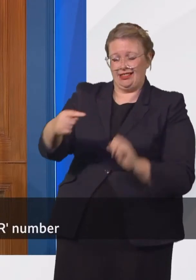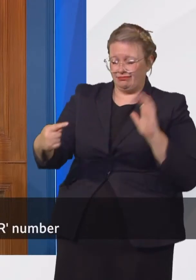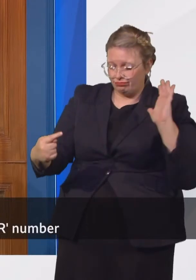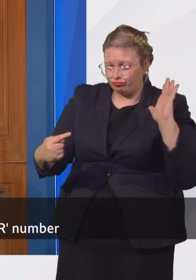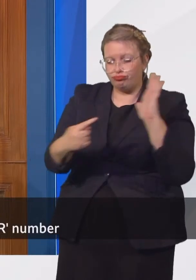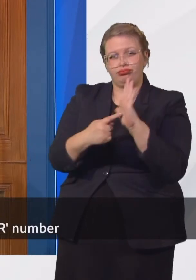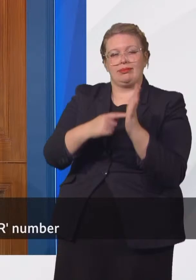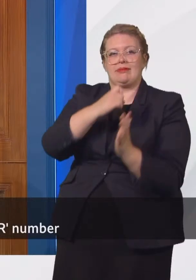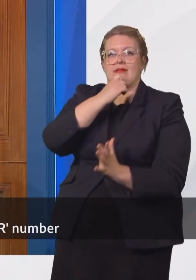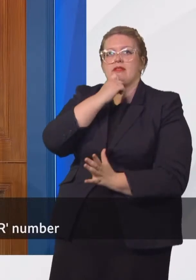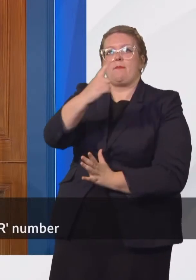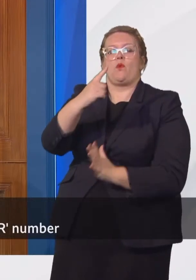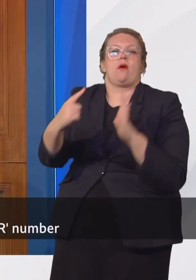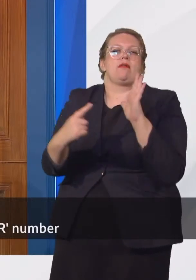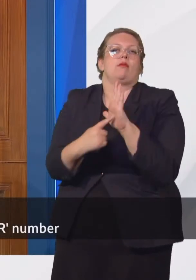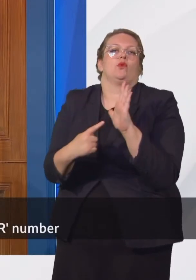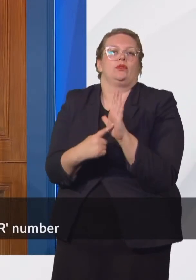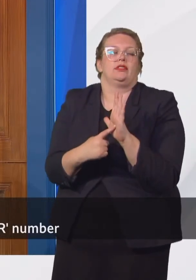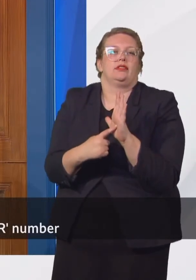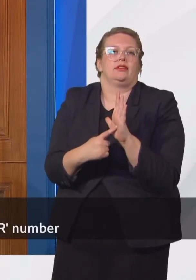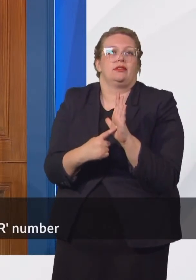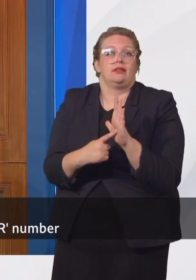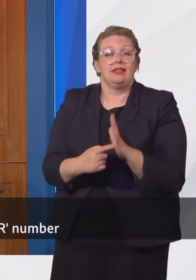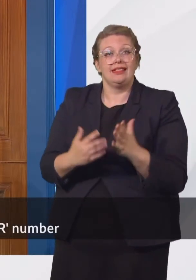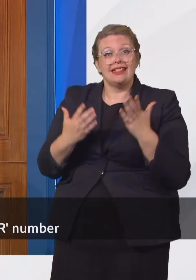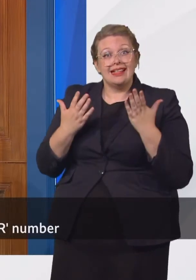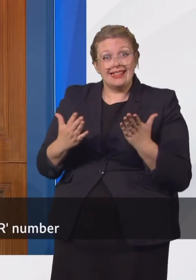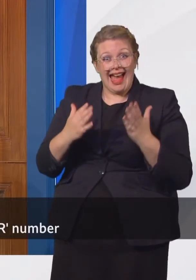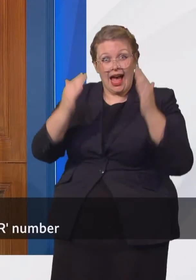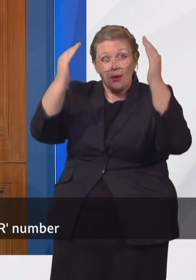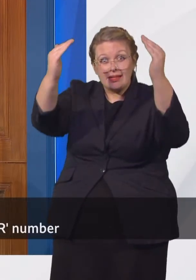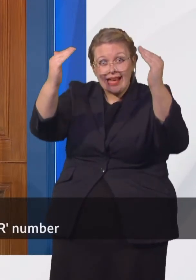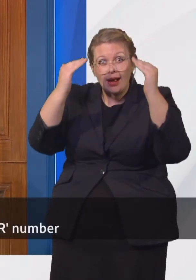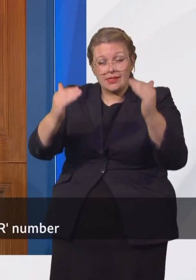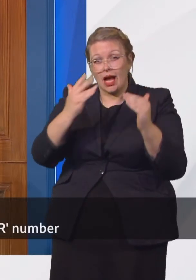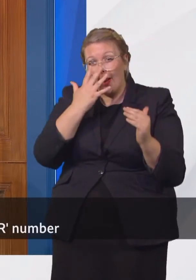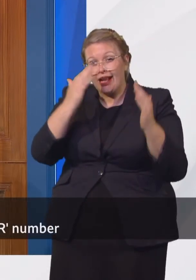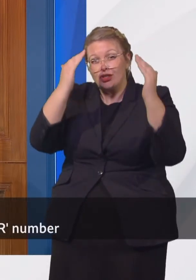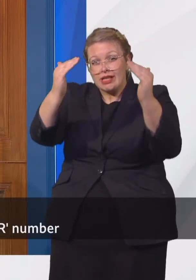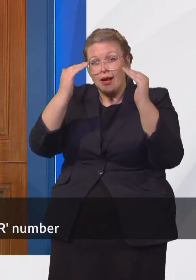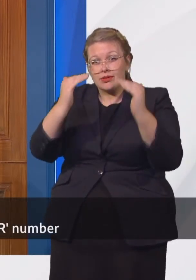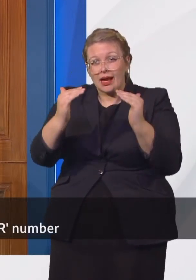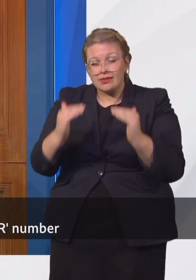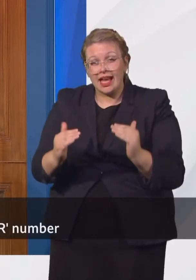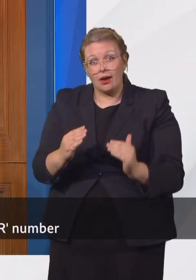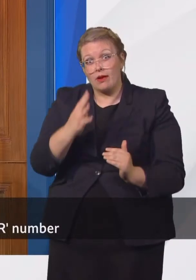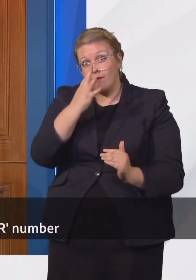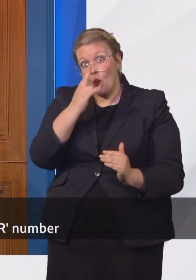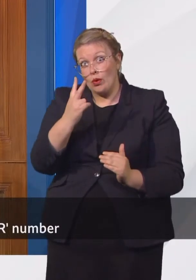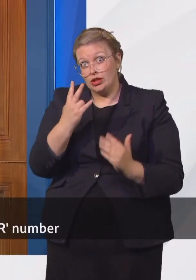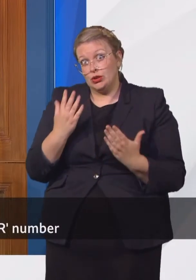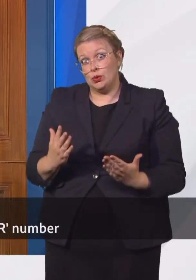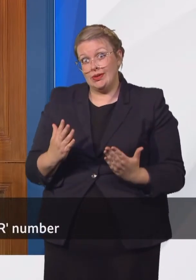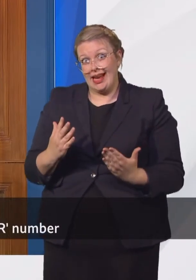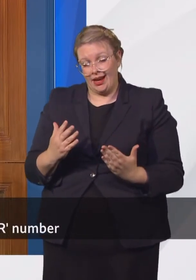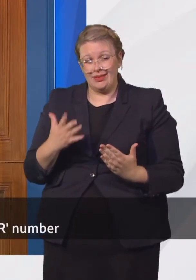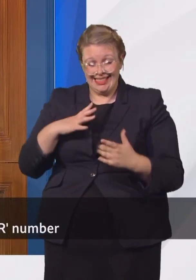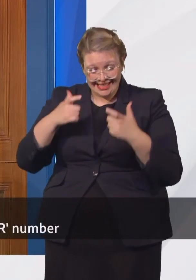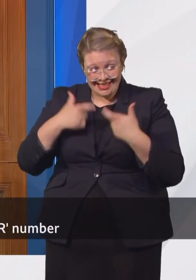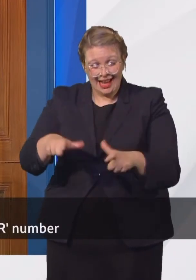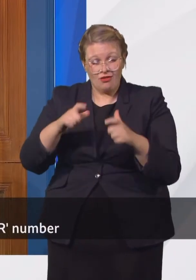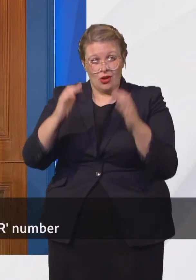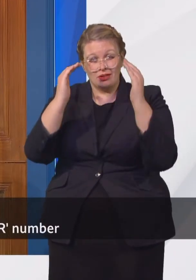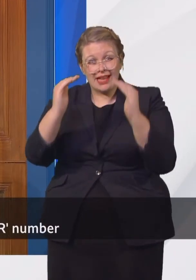to be, because we are at the moment down to 42-year-olds, but we need to go much further down